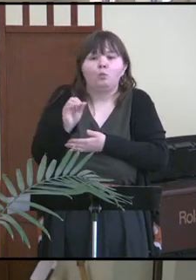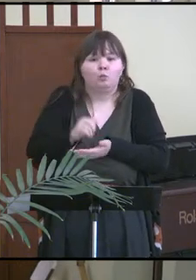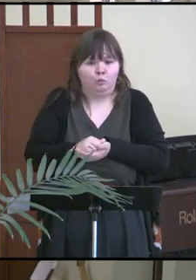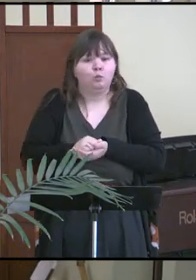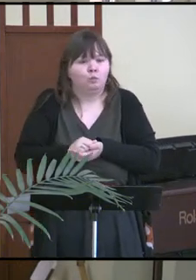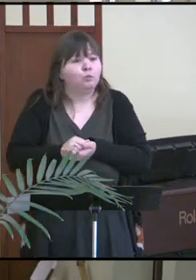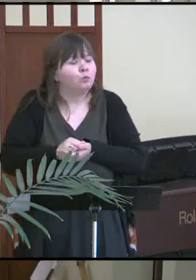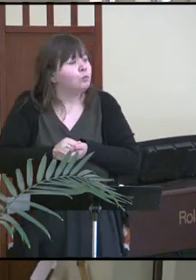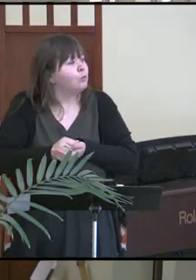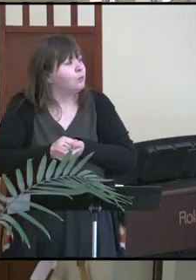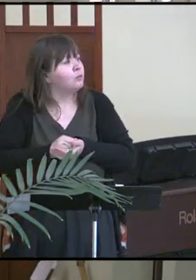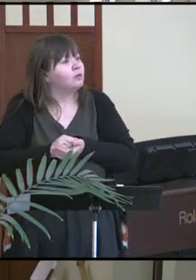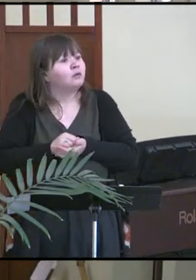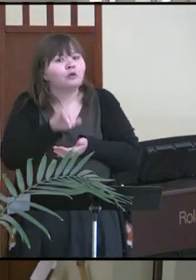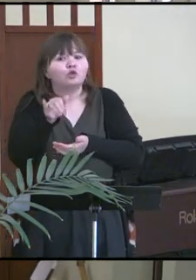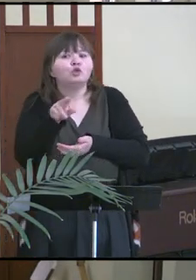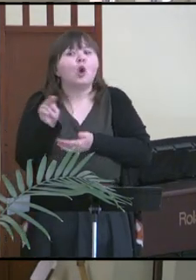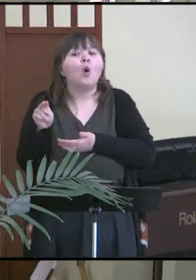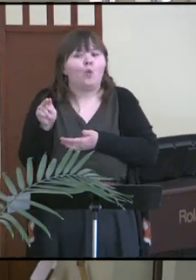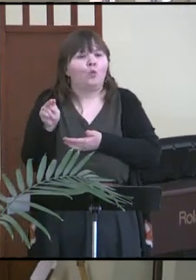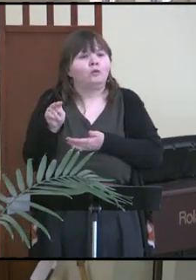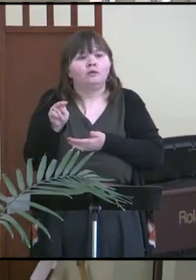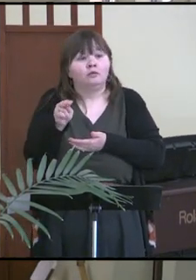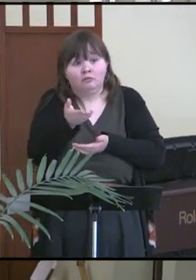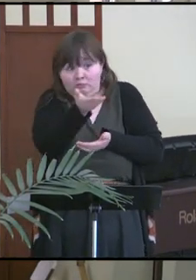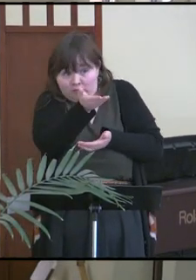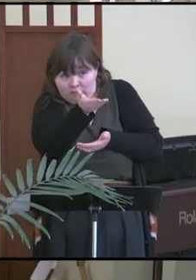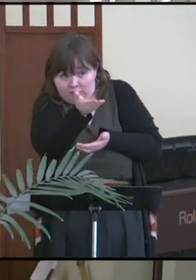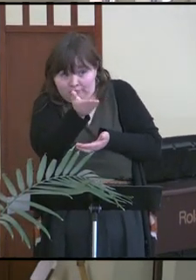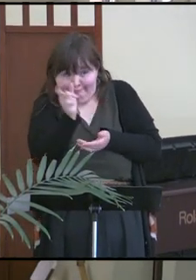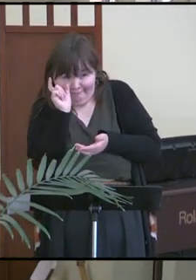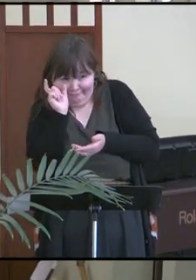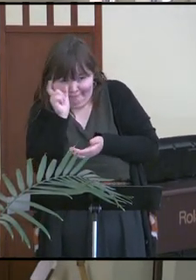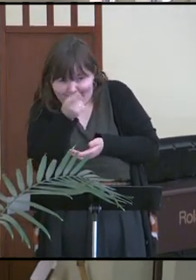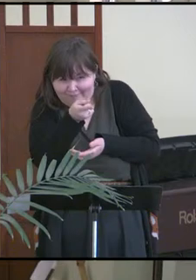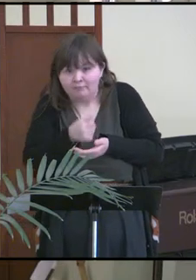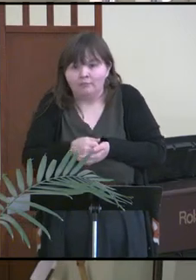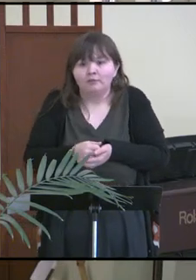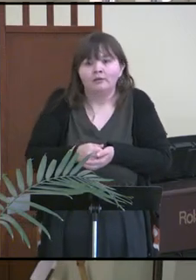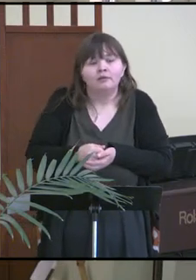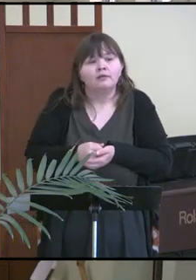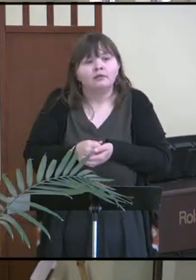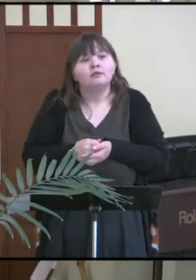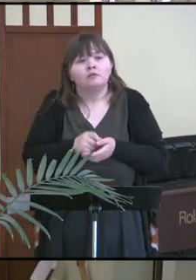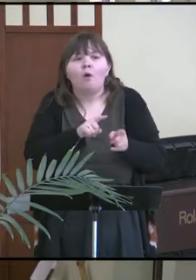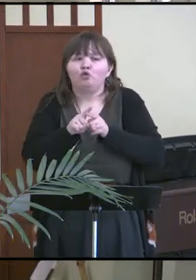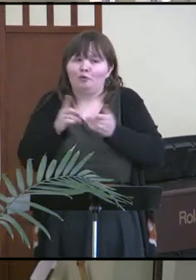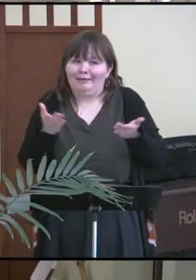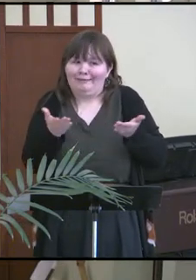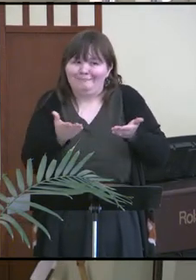And also Joan Giordano, who is our alto. You've seen Joan here before, too.